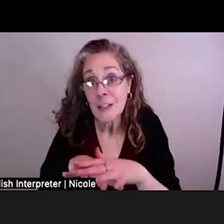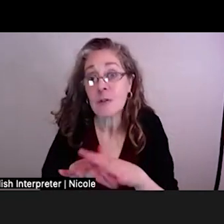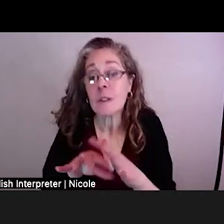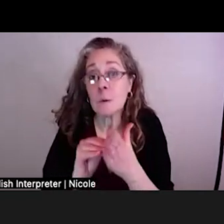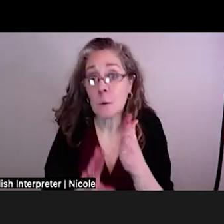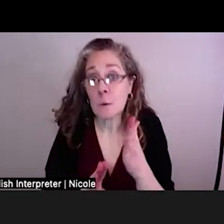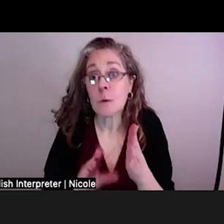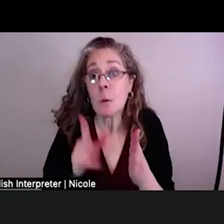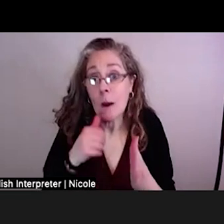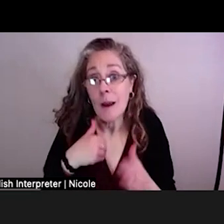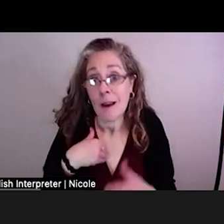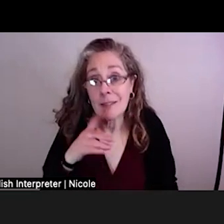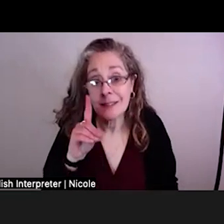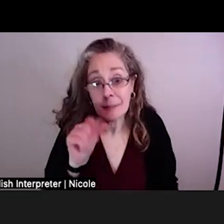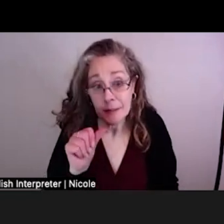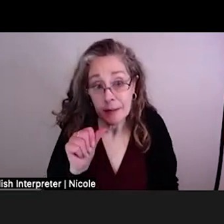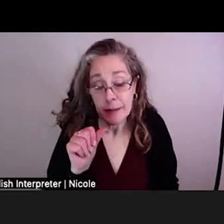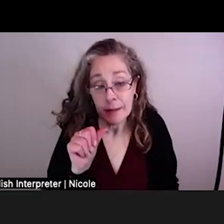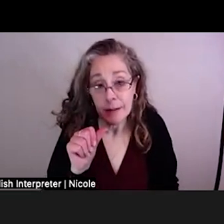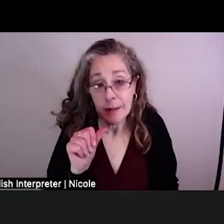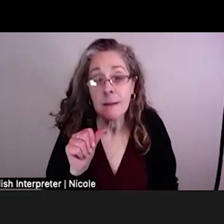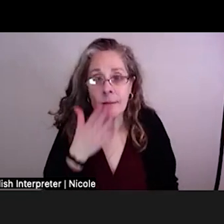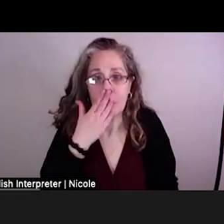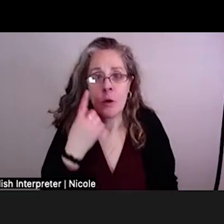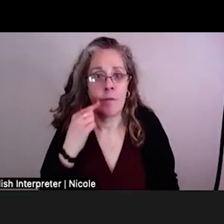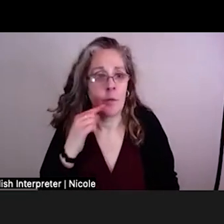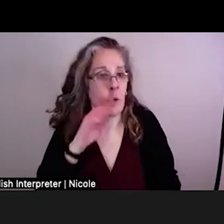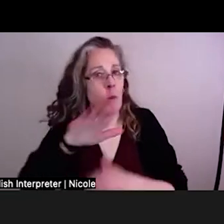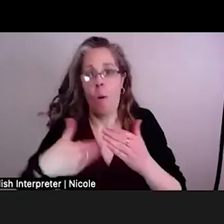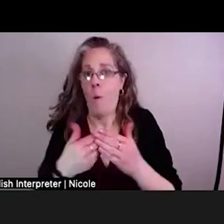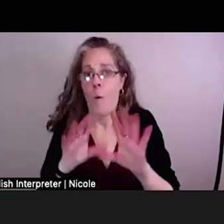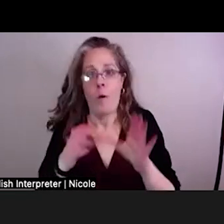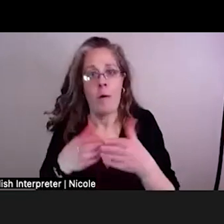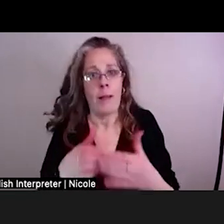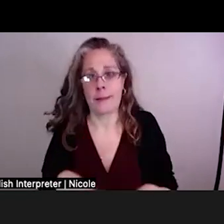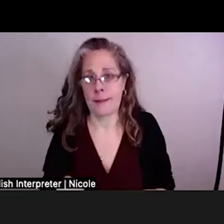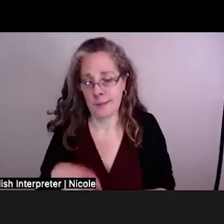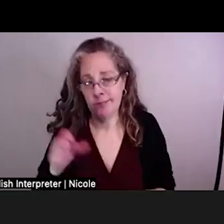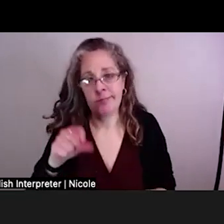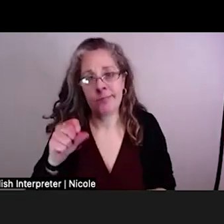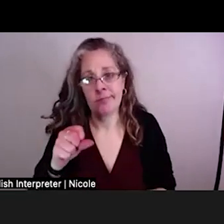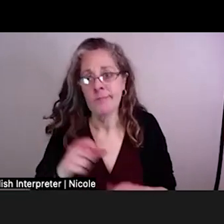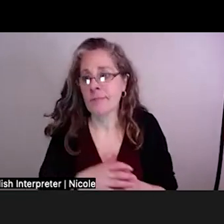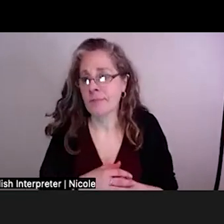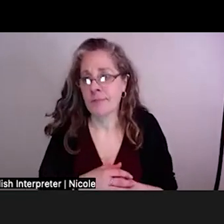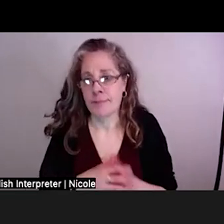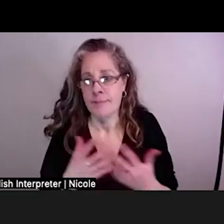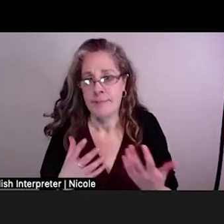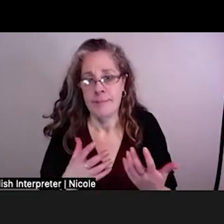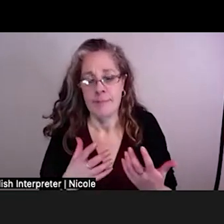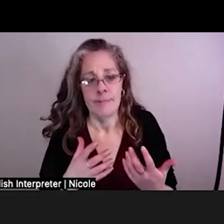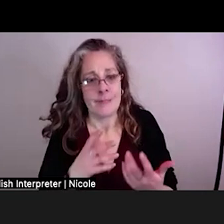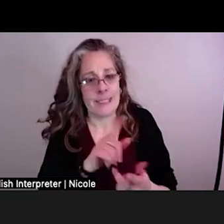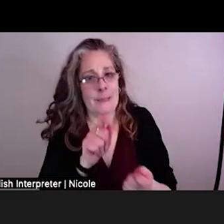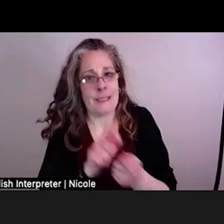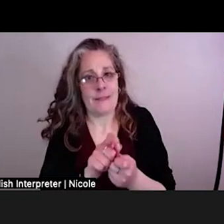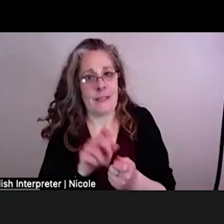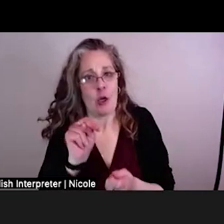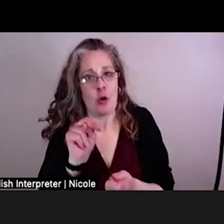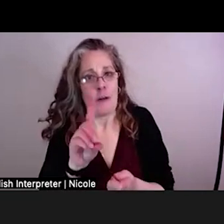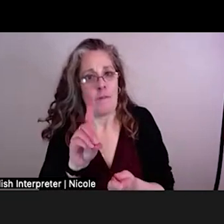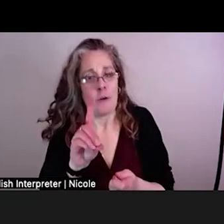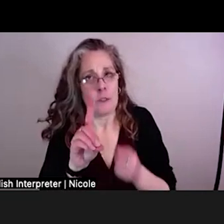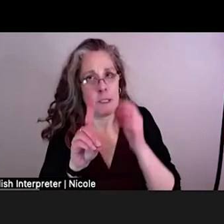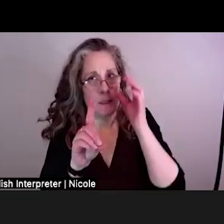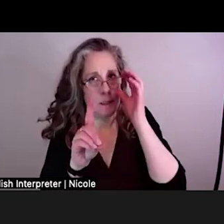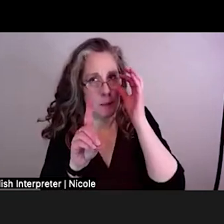disabilities, it's good for the entire classroom. Yes. It's so not, I don't know about specifically